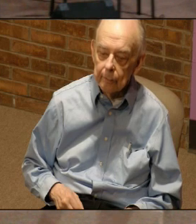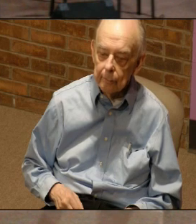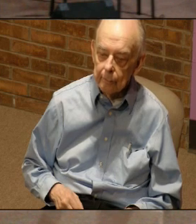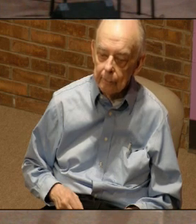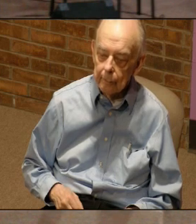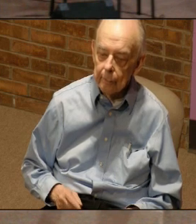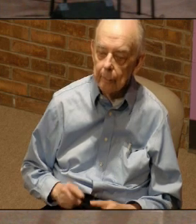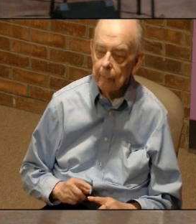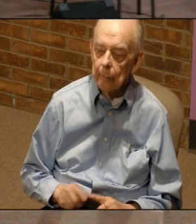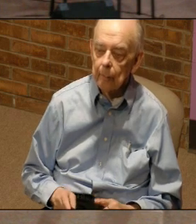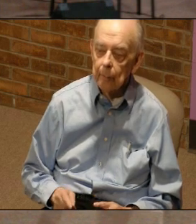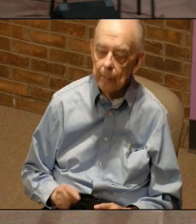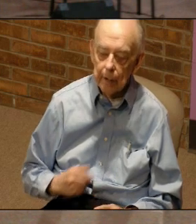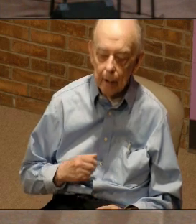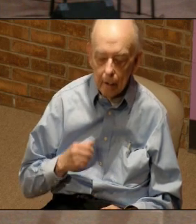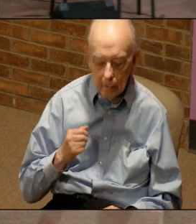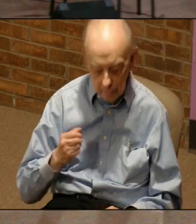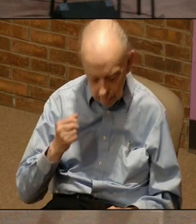but our groom,